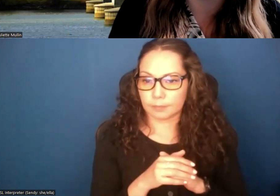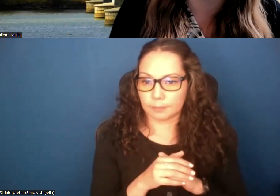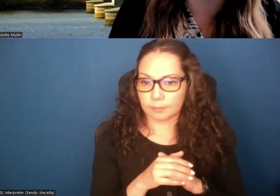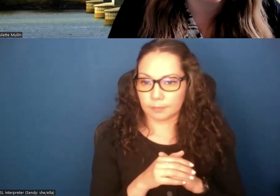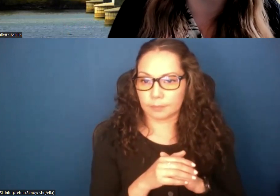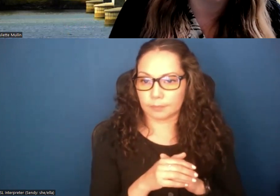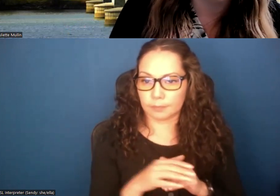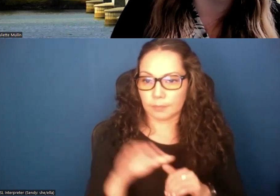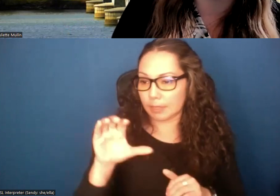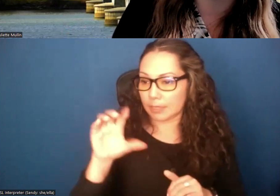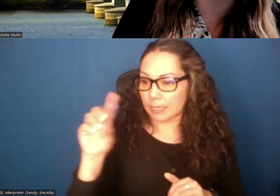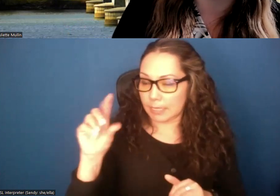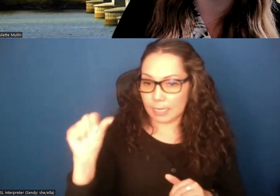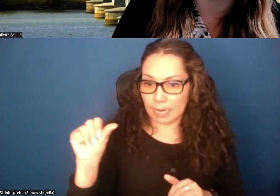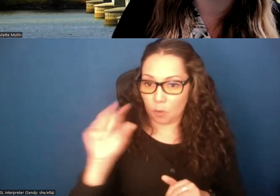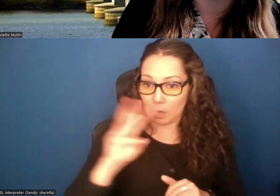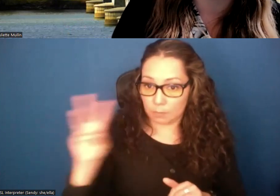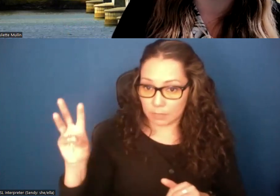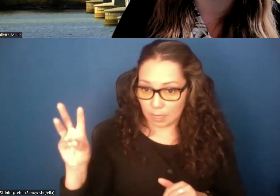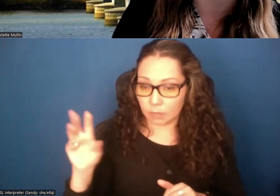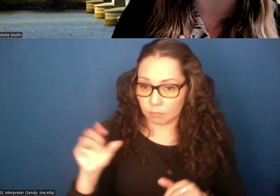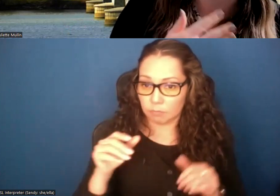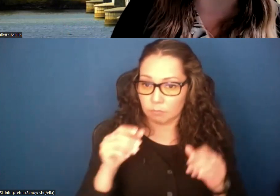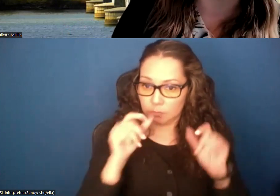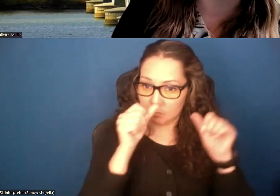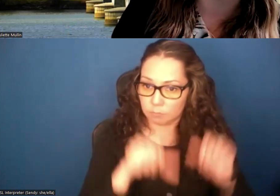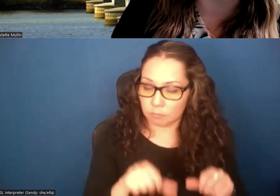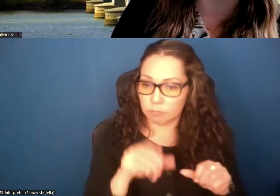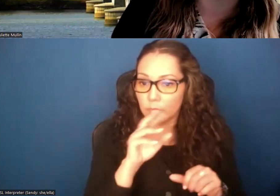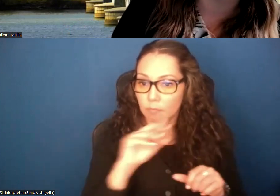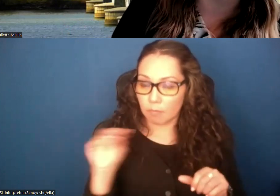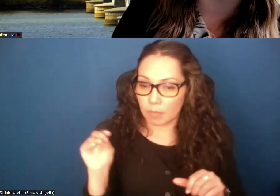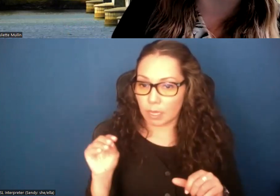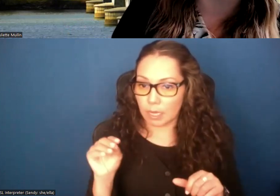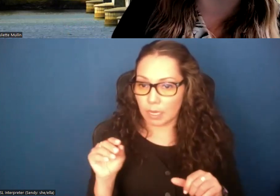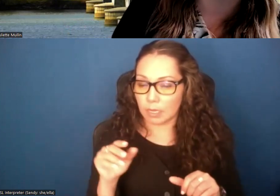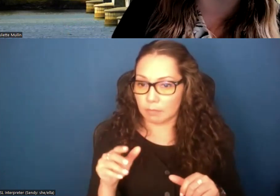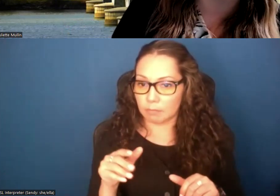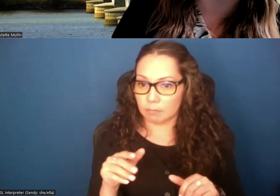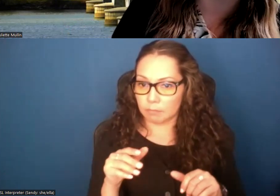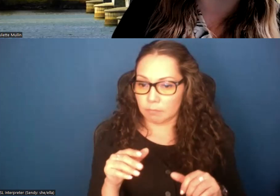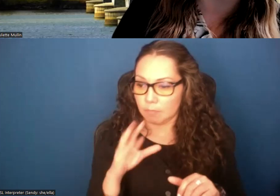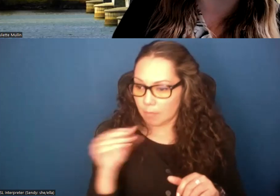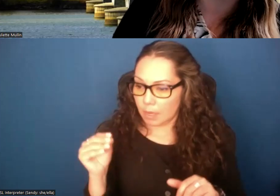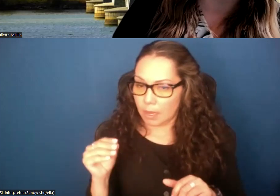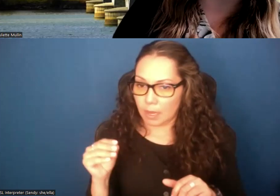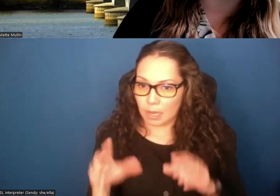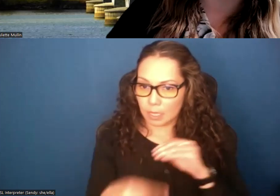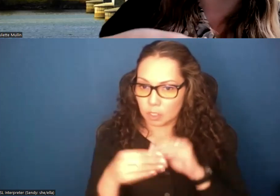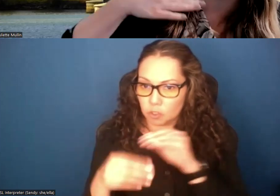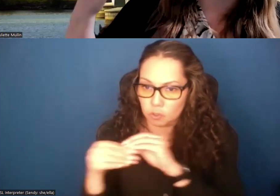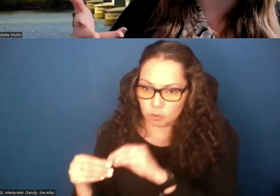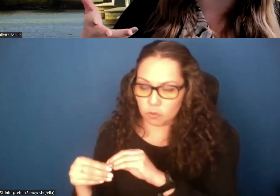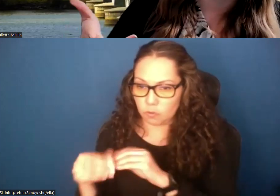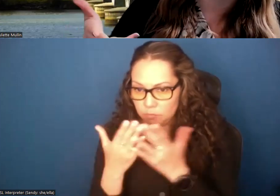share it with work group members as well, and invite, um, everyone to review the additional principles and how states have approached those.